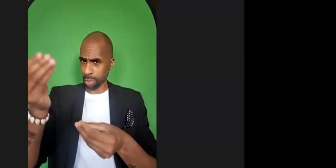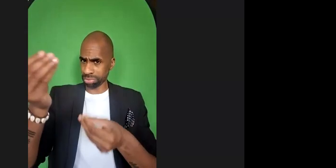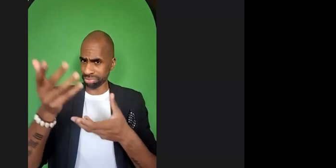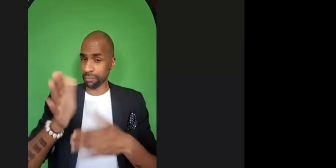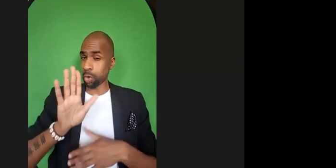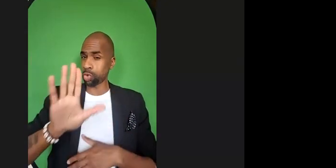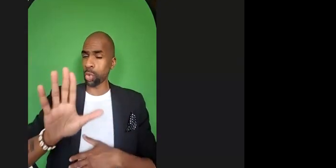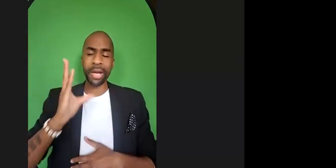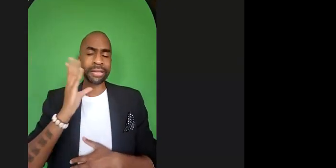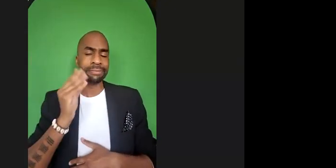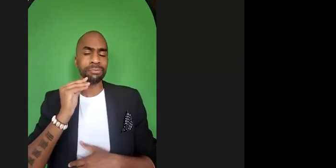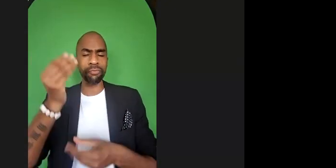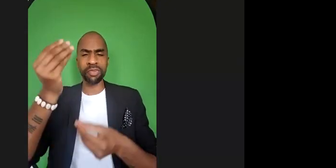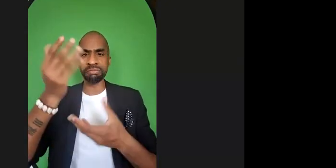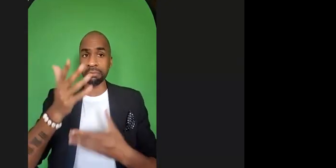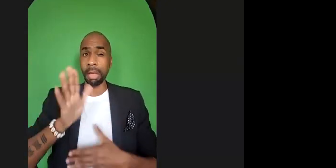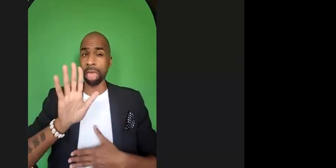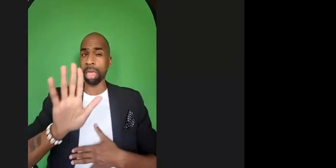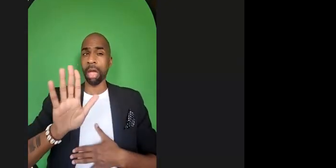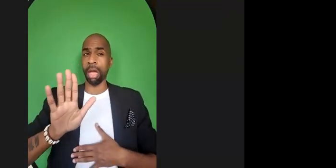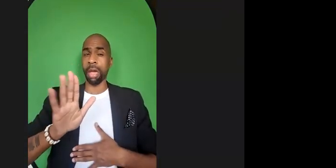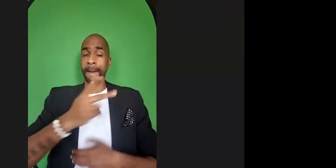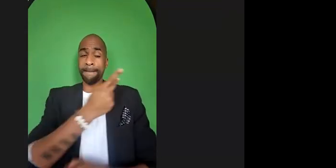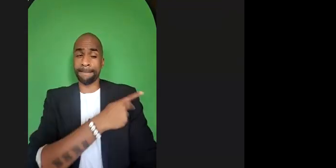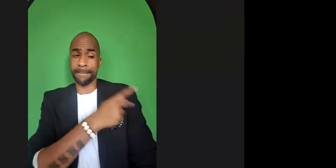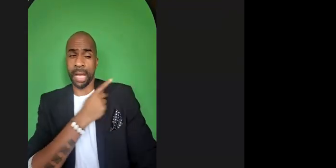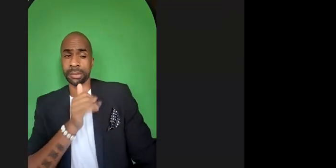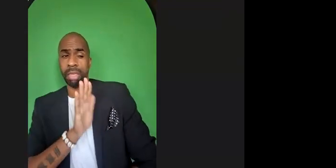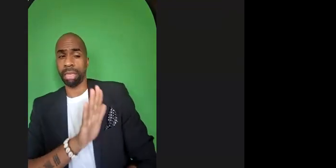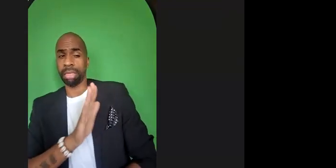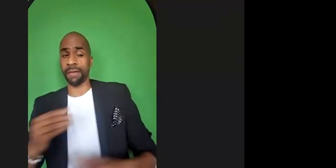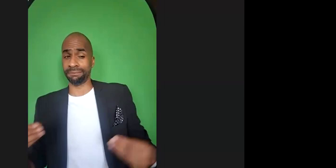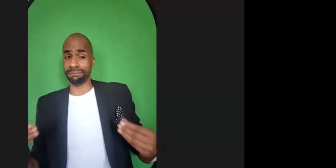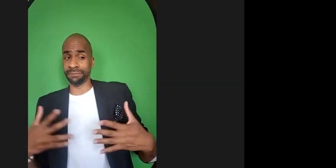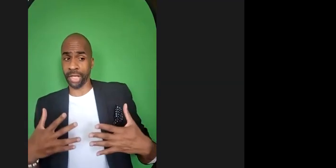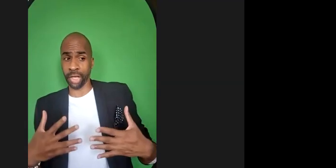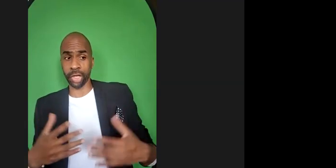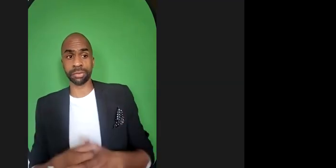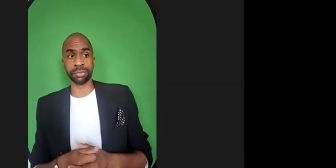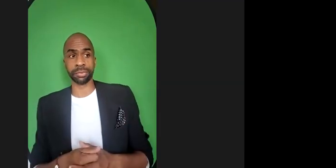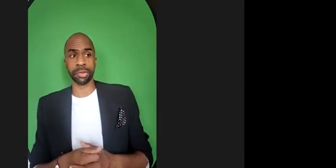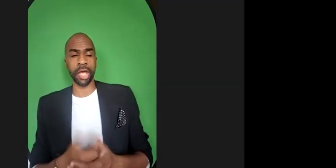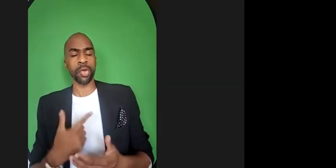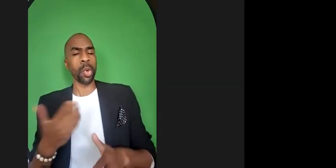working with patients, what their fears are, but truly what they are going to die from?